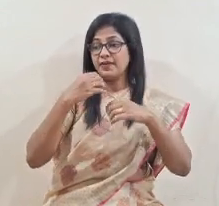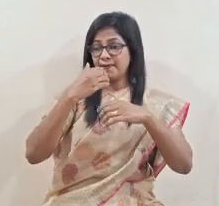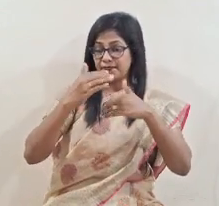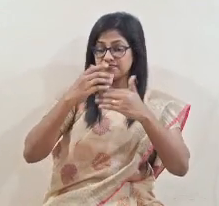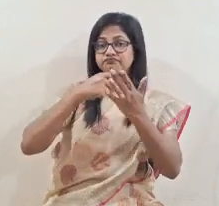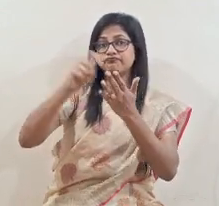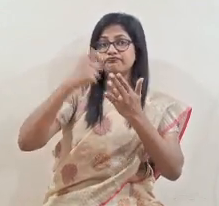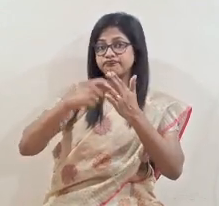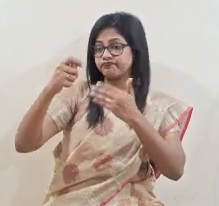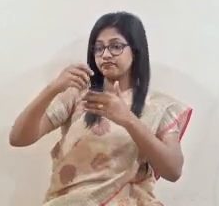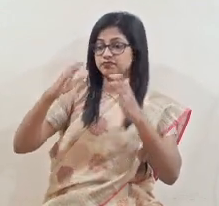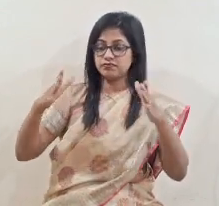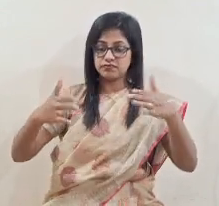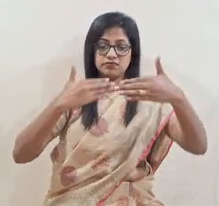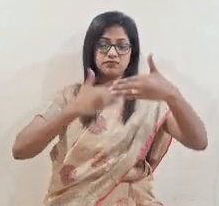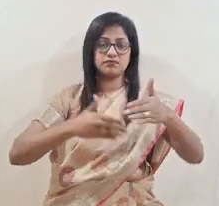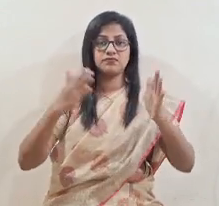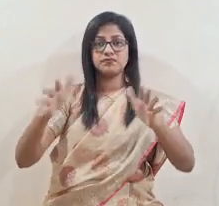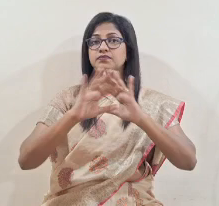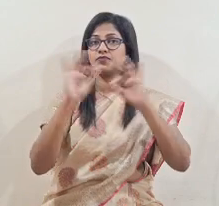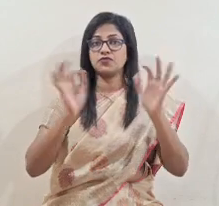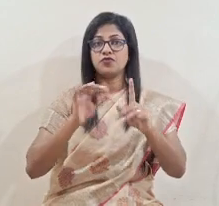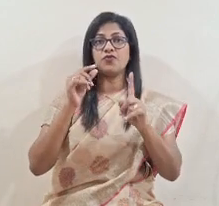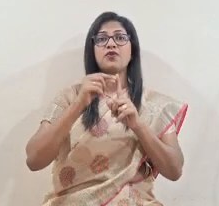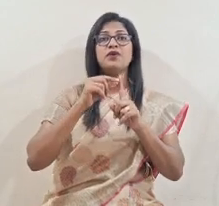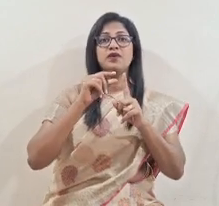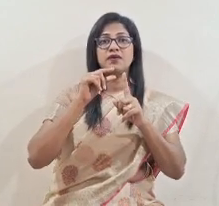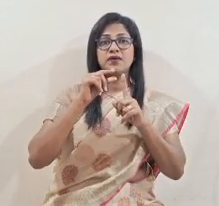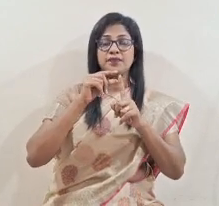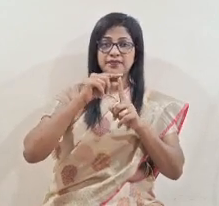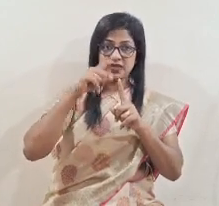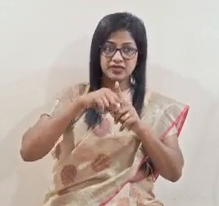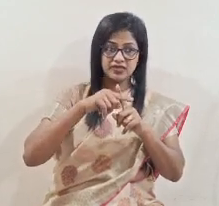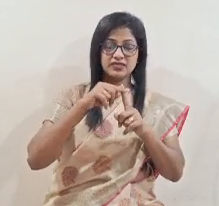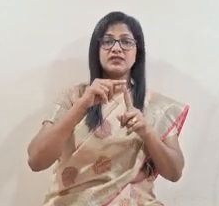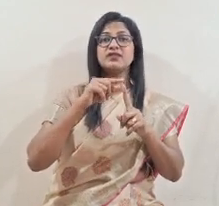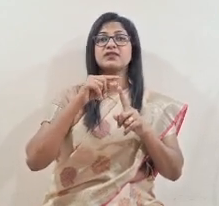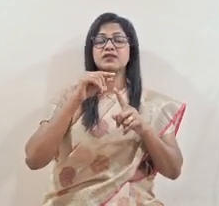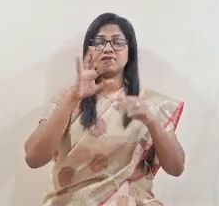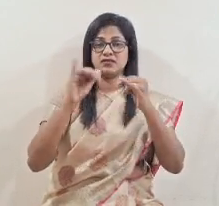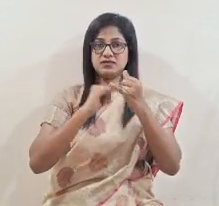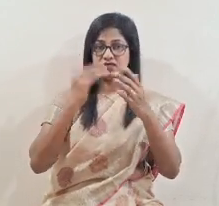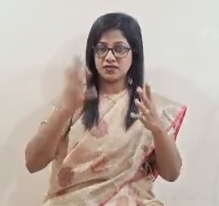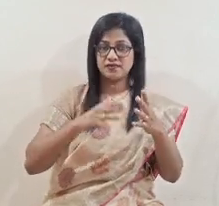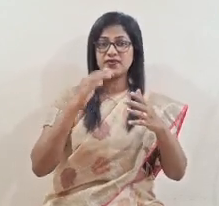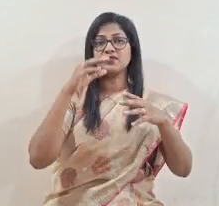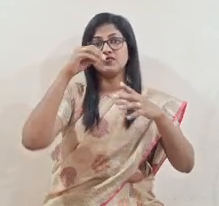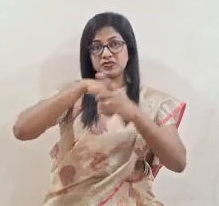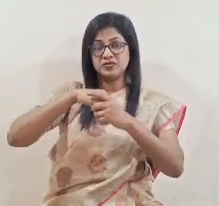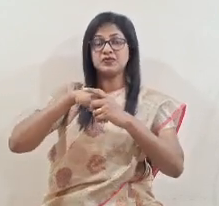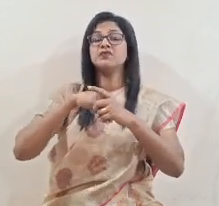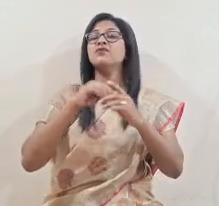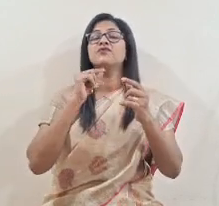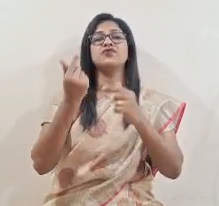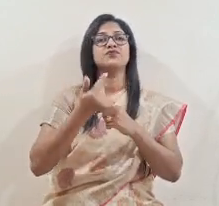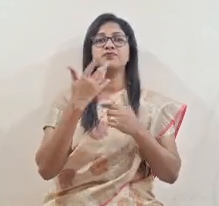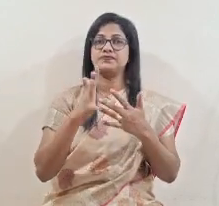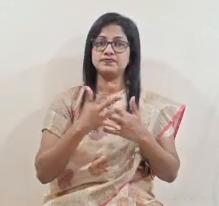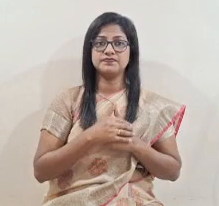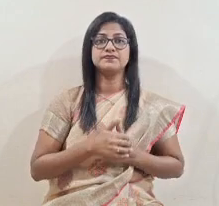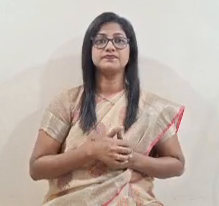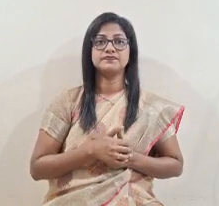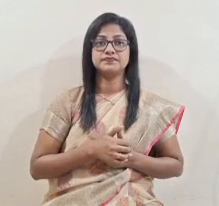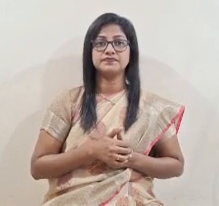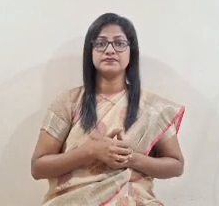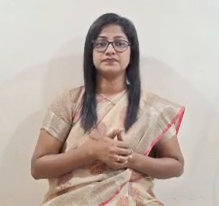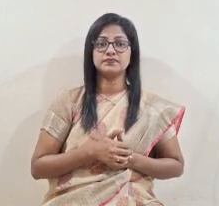those areas, and providing PT service or any of the services where there is no built up is of no use. So